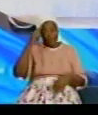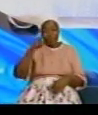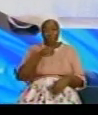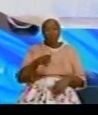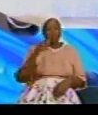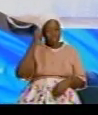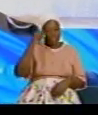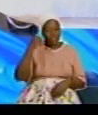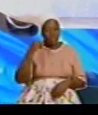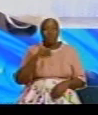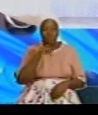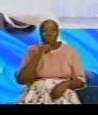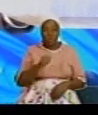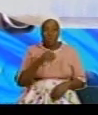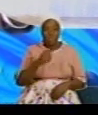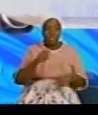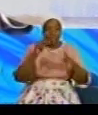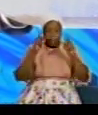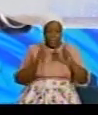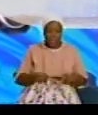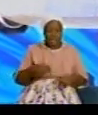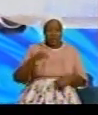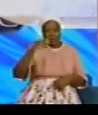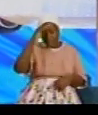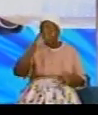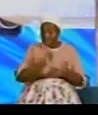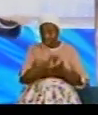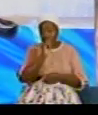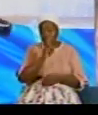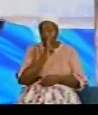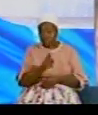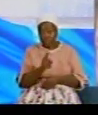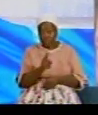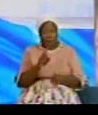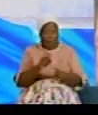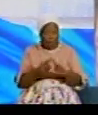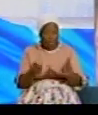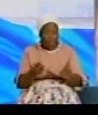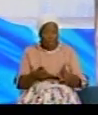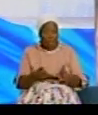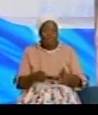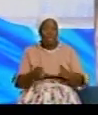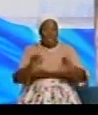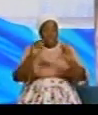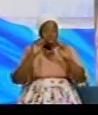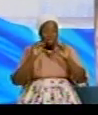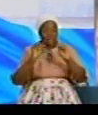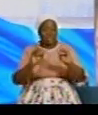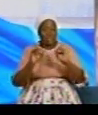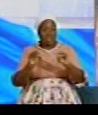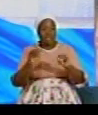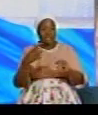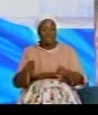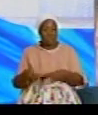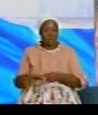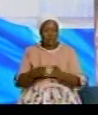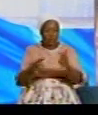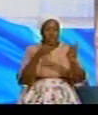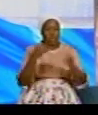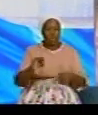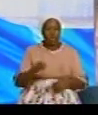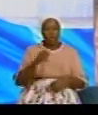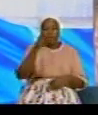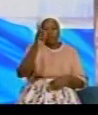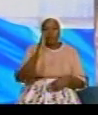not the person of men. That's true. But teachest the way of God